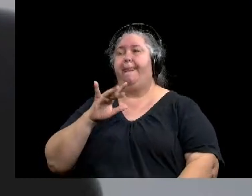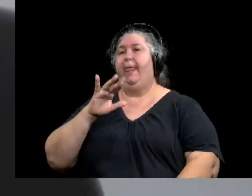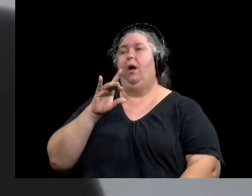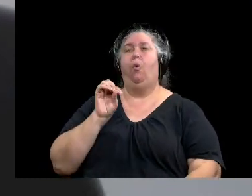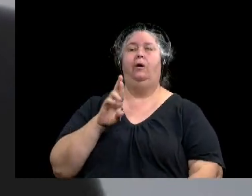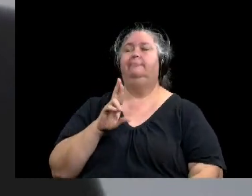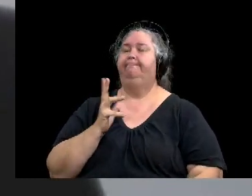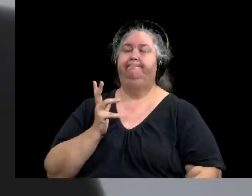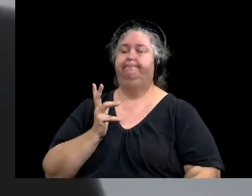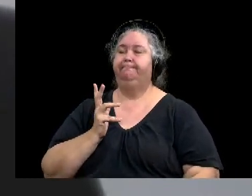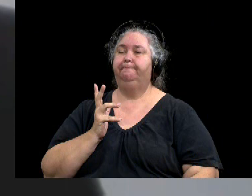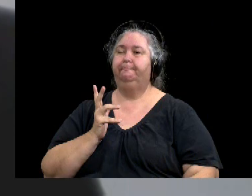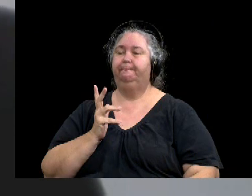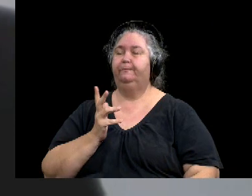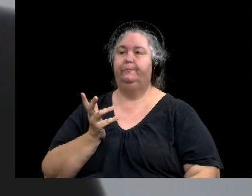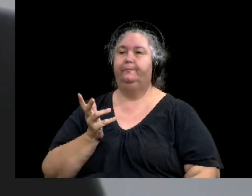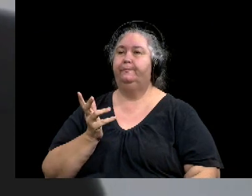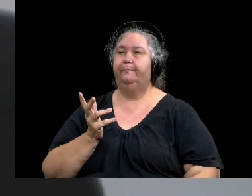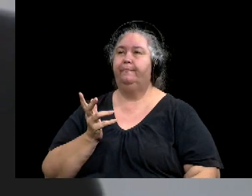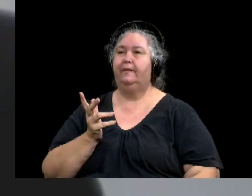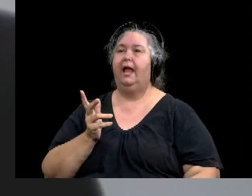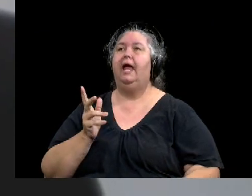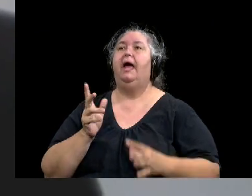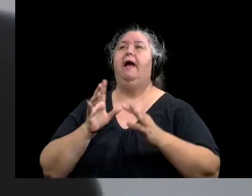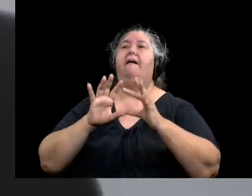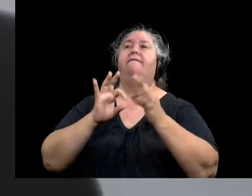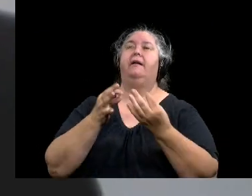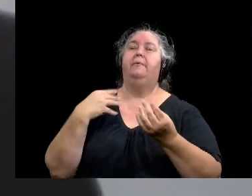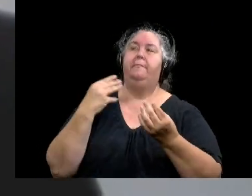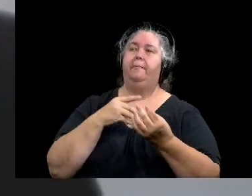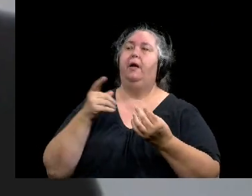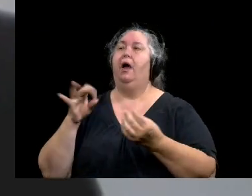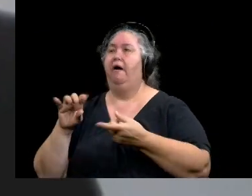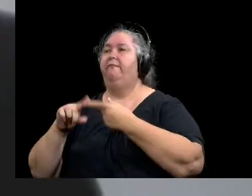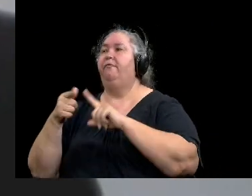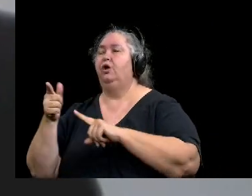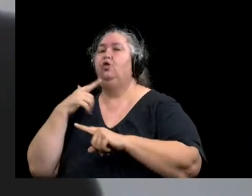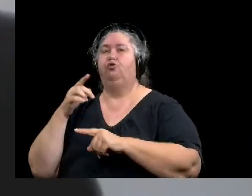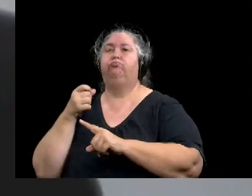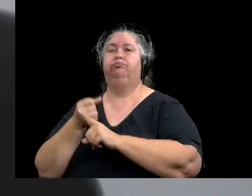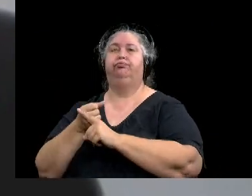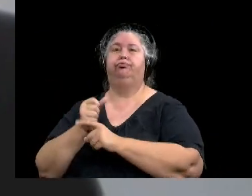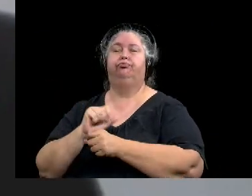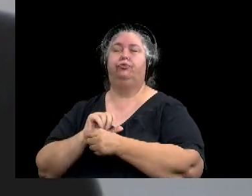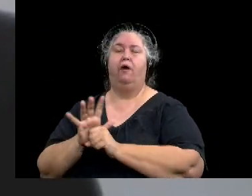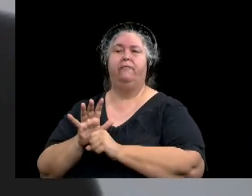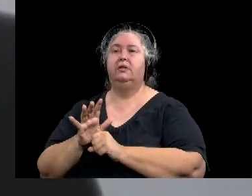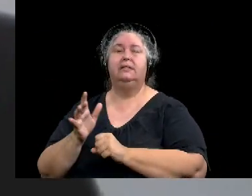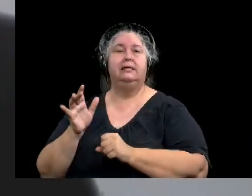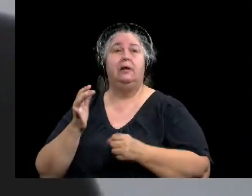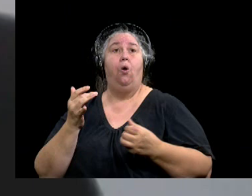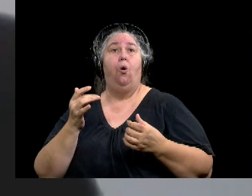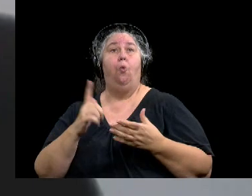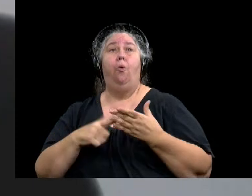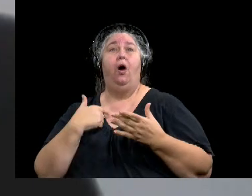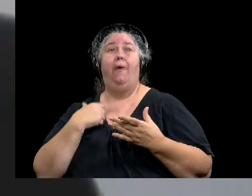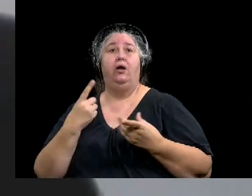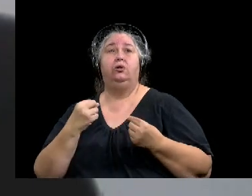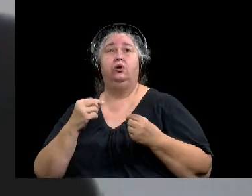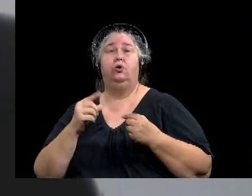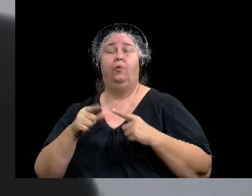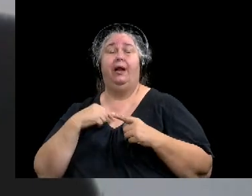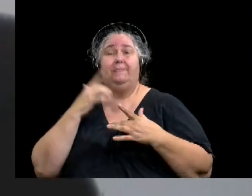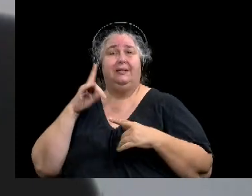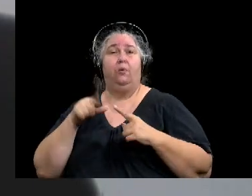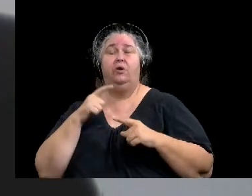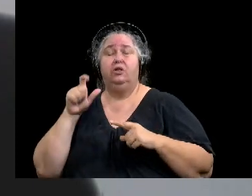or family members or friends who have contracted COVID, and wondering what can I do now that I'm sick and when should I be worried? And I want